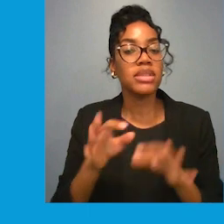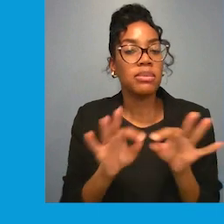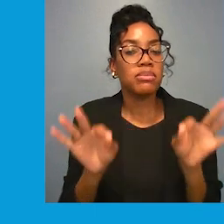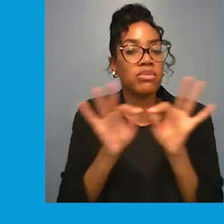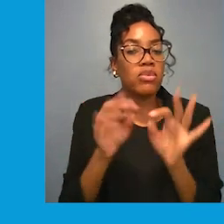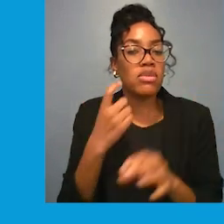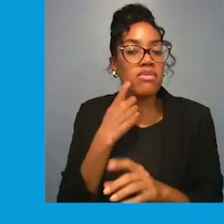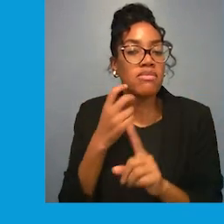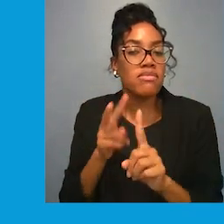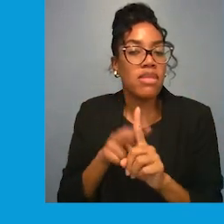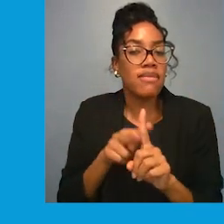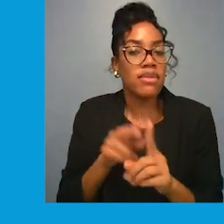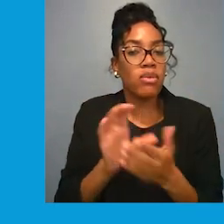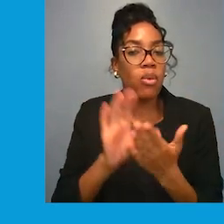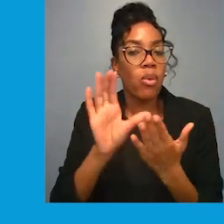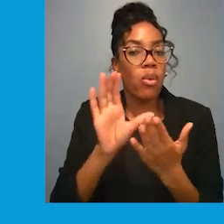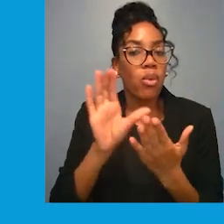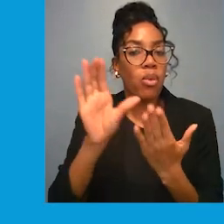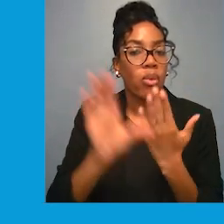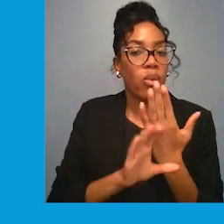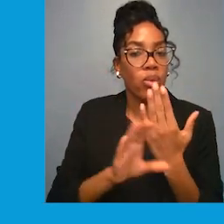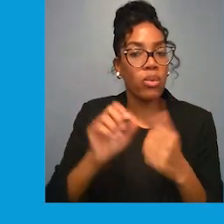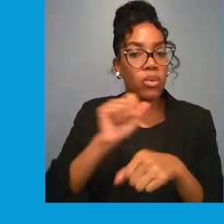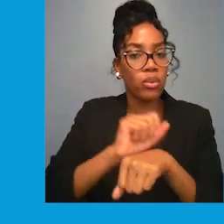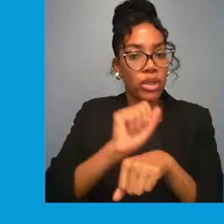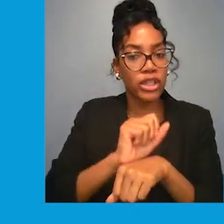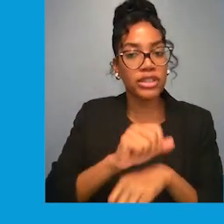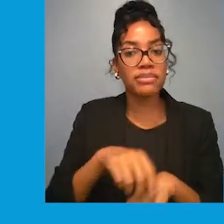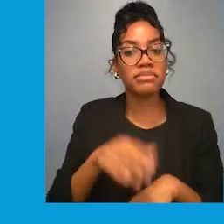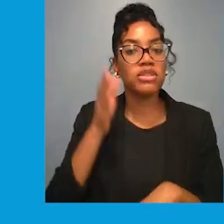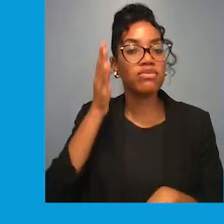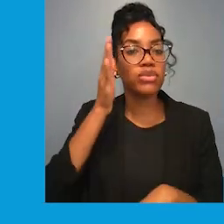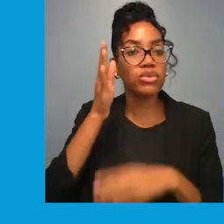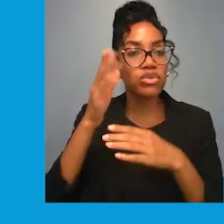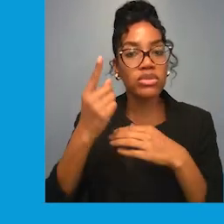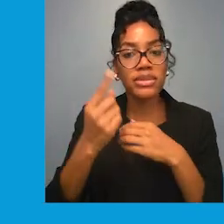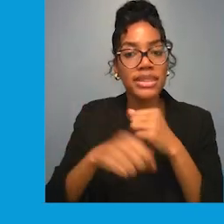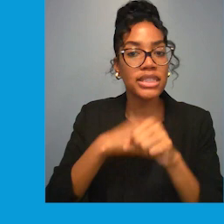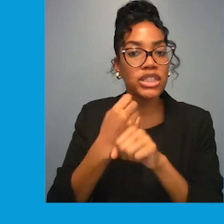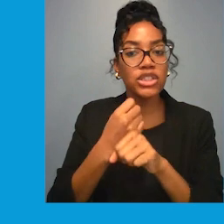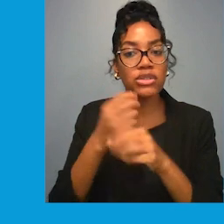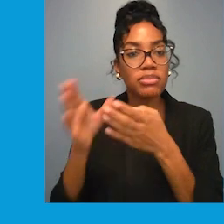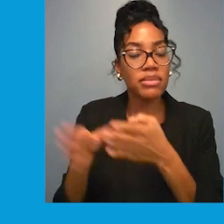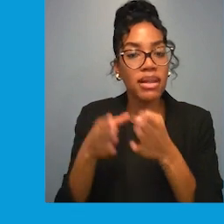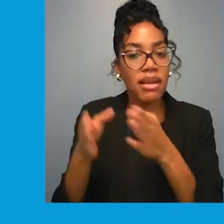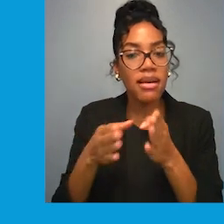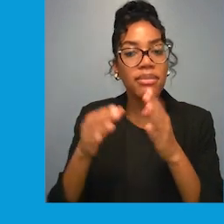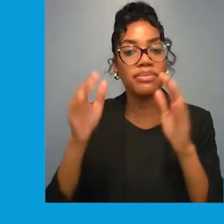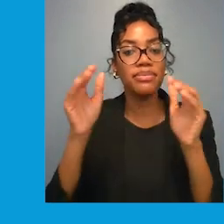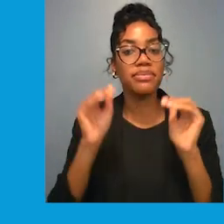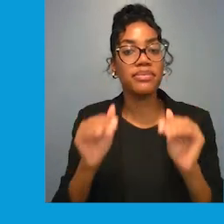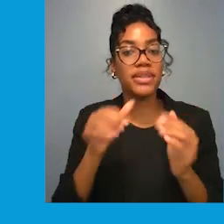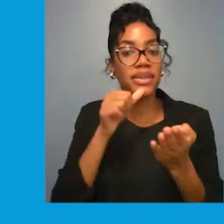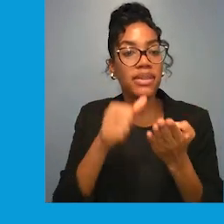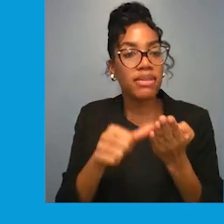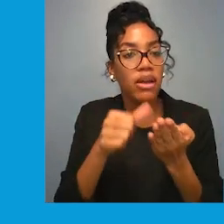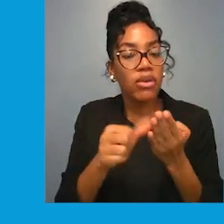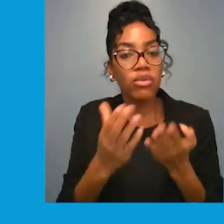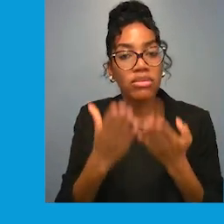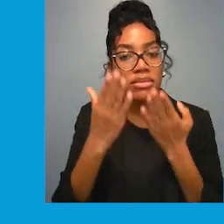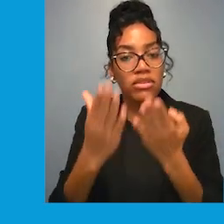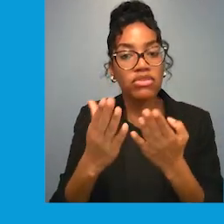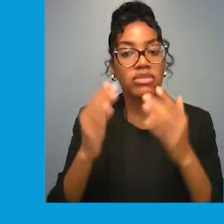of recommendation, transcripts, and if you're one of those students coming from an out-of-state program, an out-of-state letter